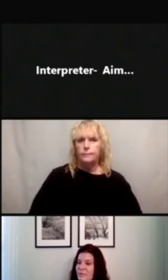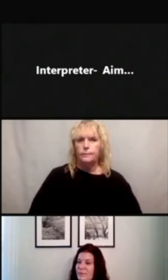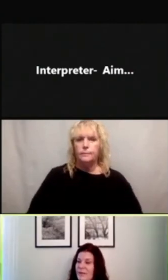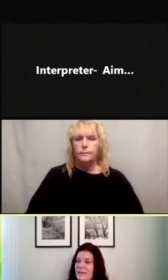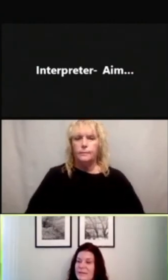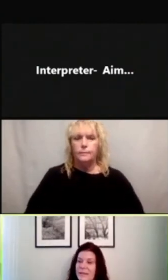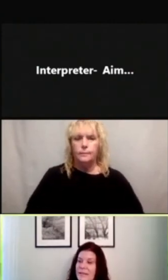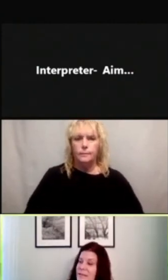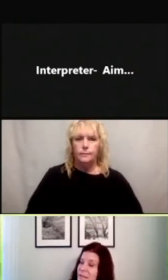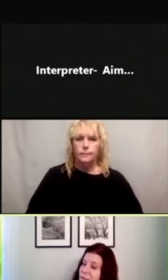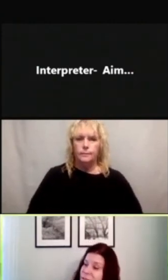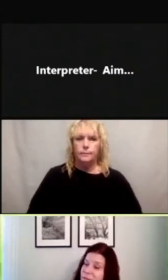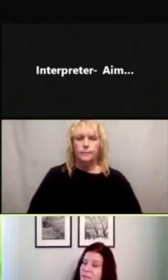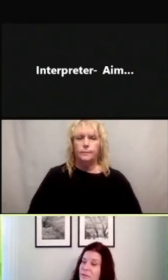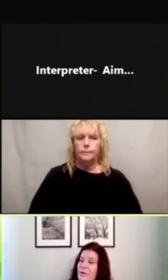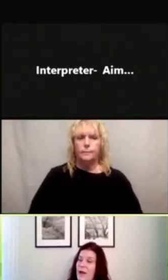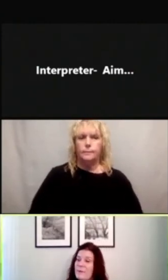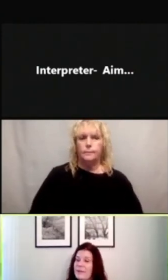So